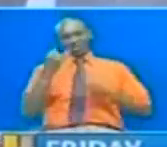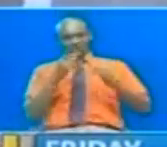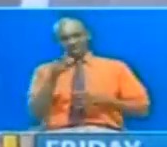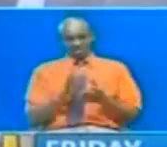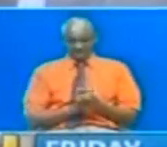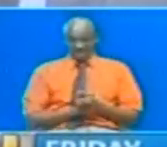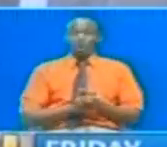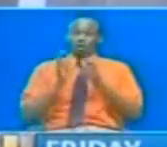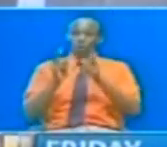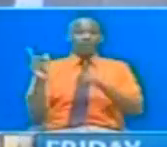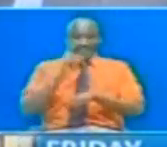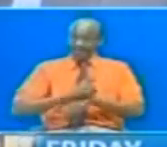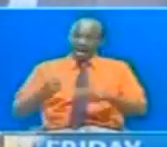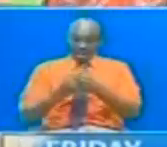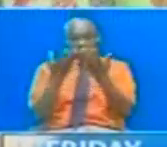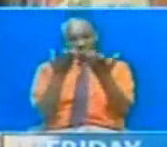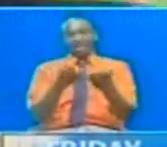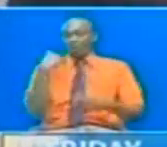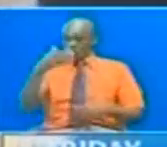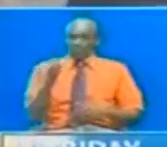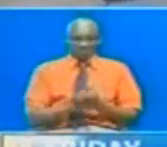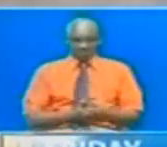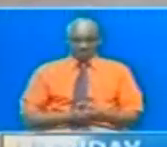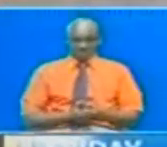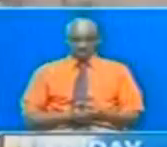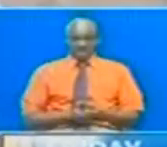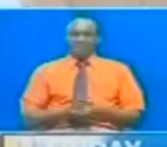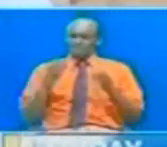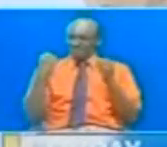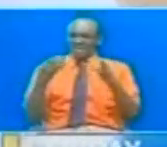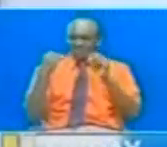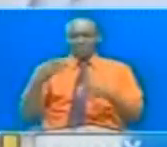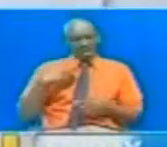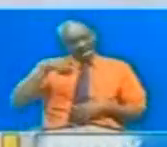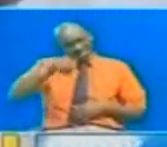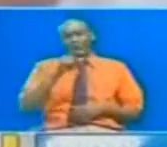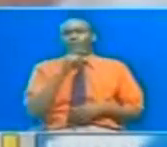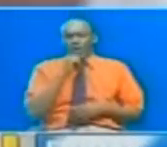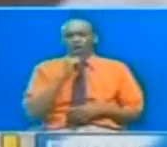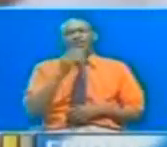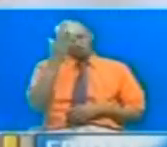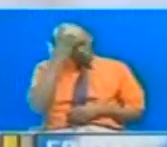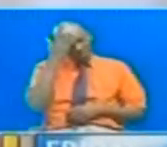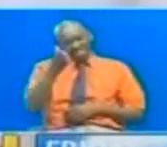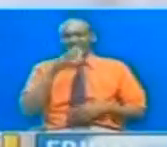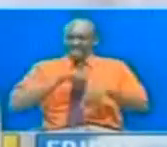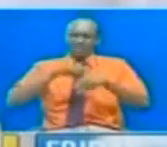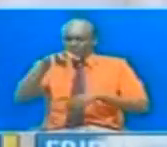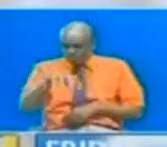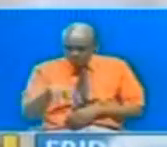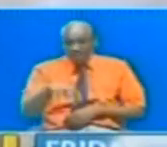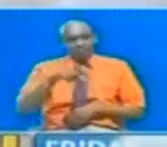call a typical day in the life of this homestead. A daily menu that Milton has had to grapple with since he was a small